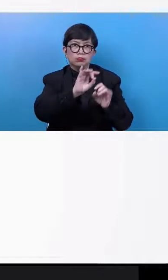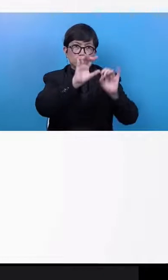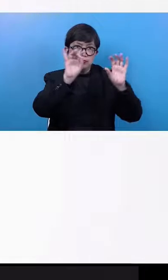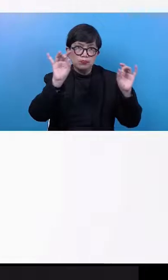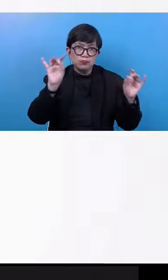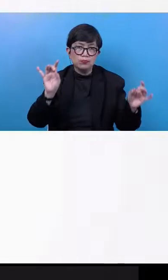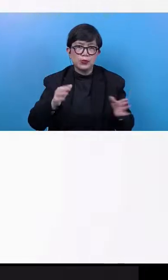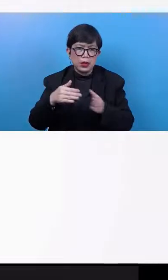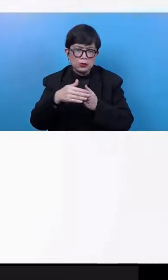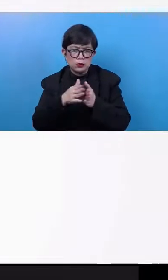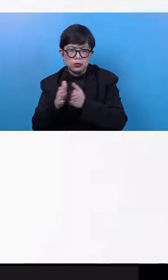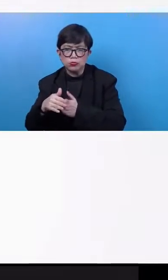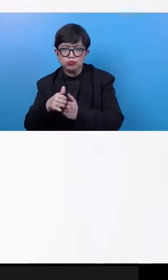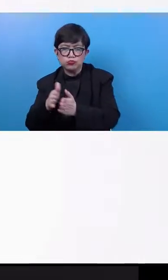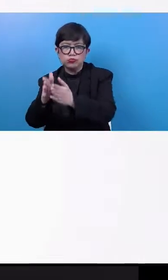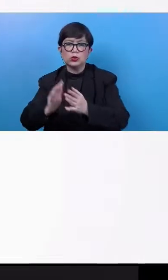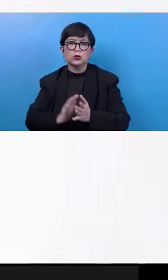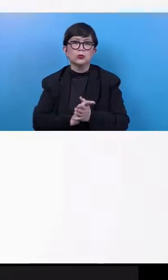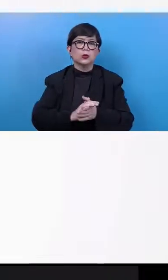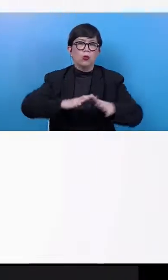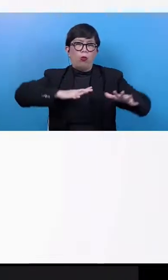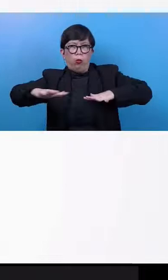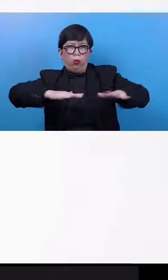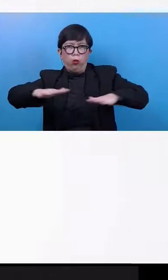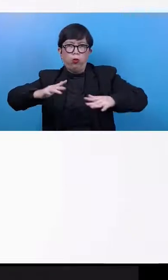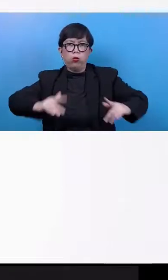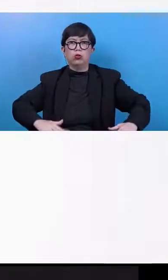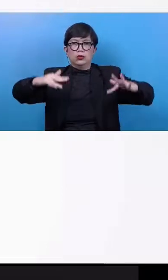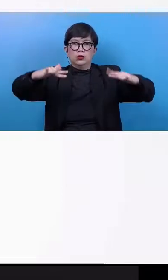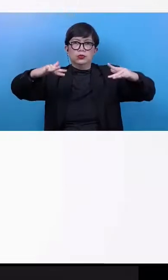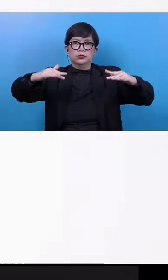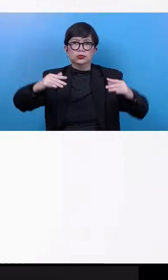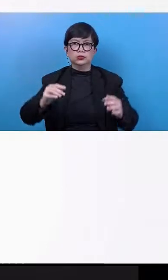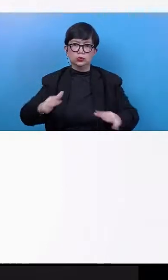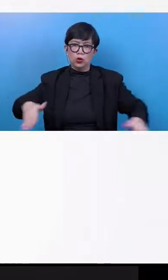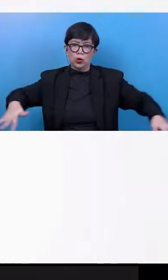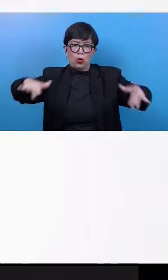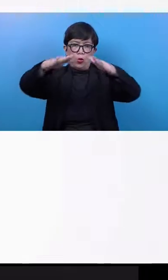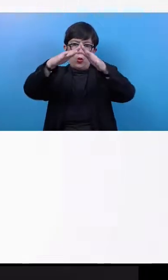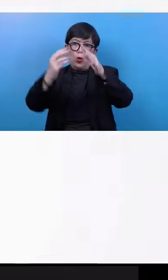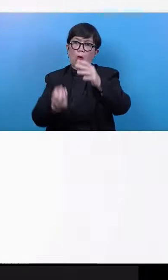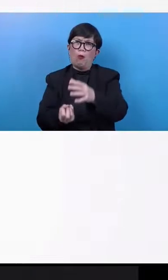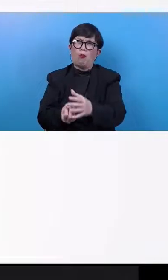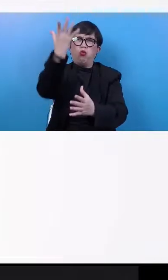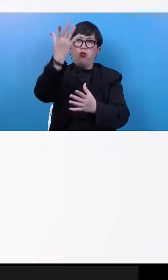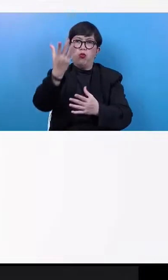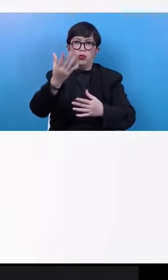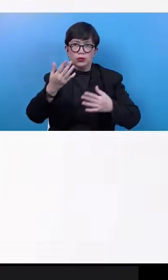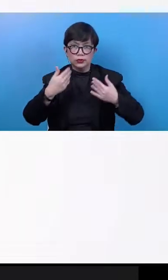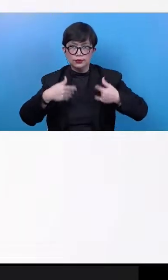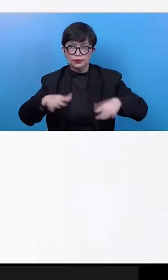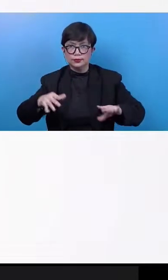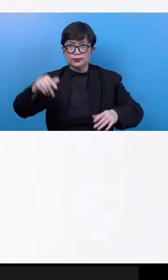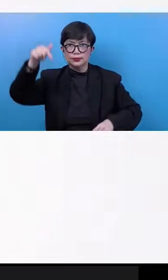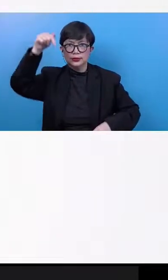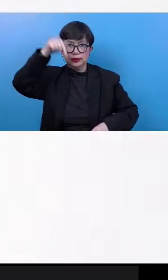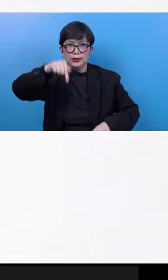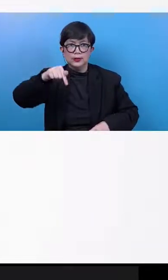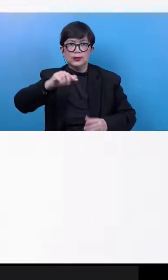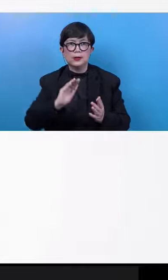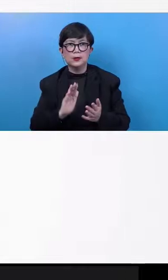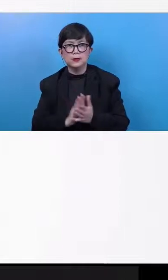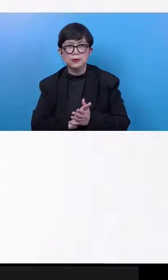We never practiced a scenario for the pandemic. So, this is something totally new. And all of us, whether it